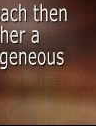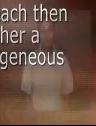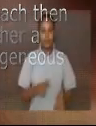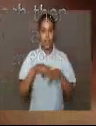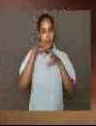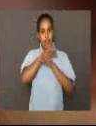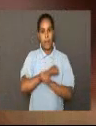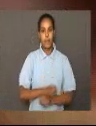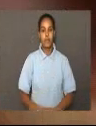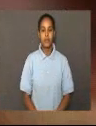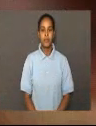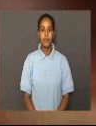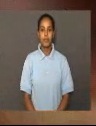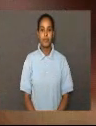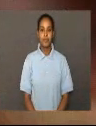Time's up!